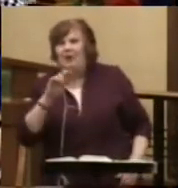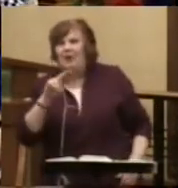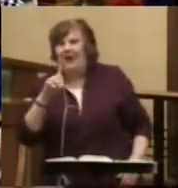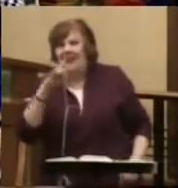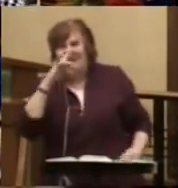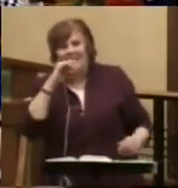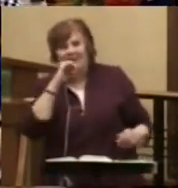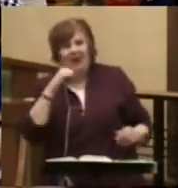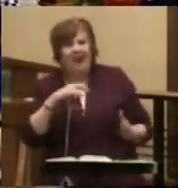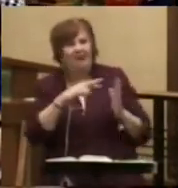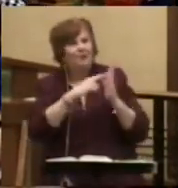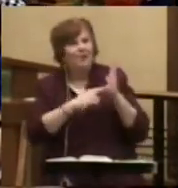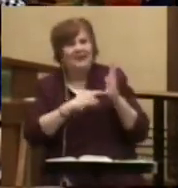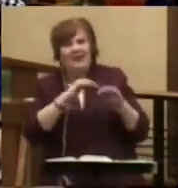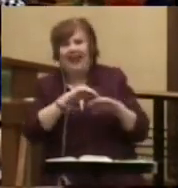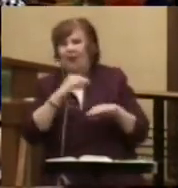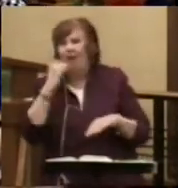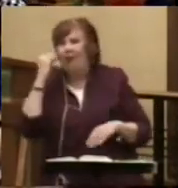home either.